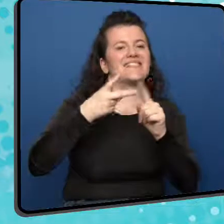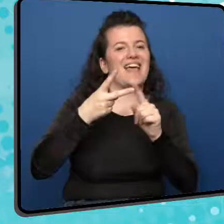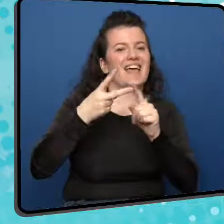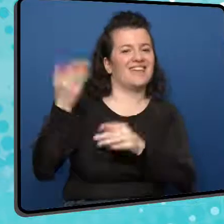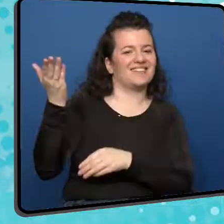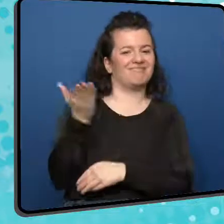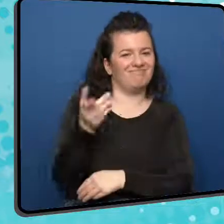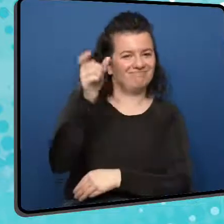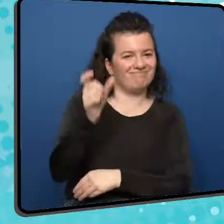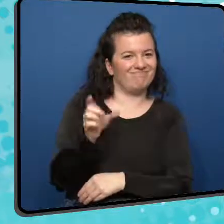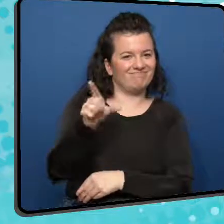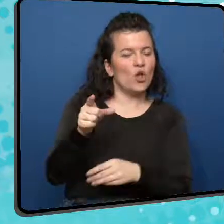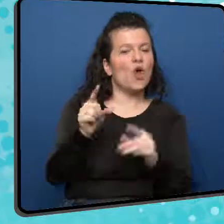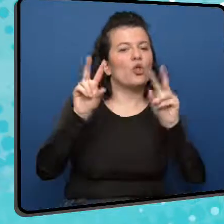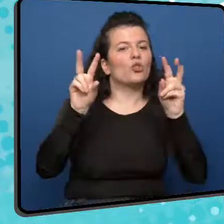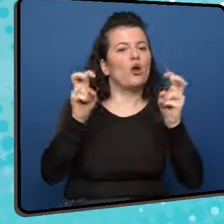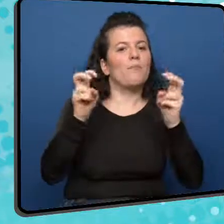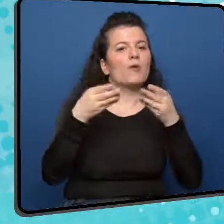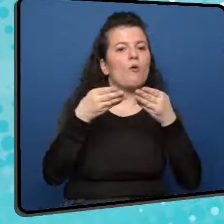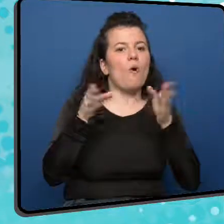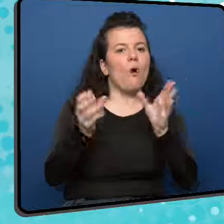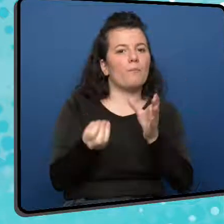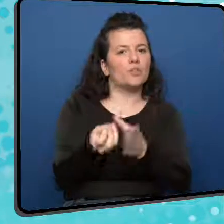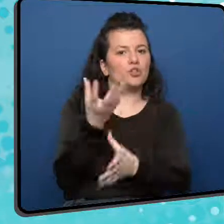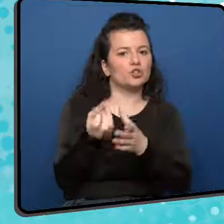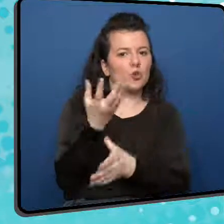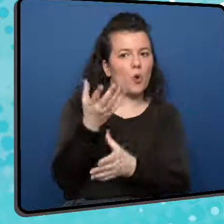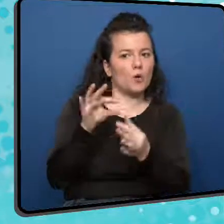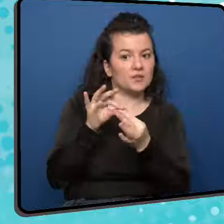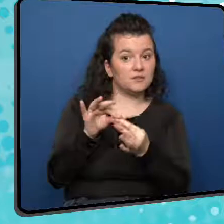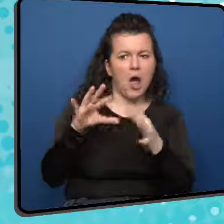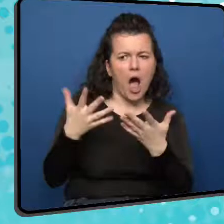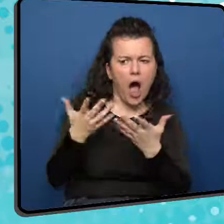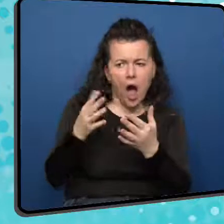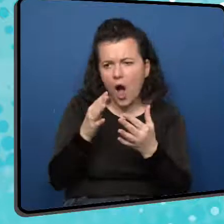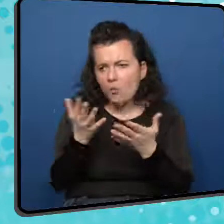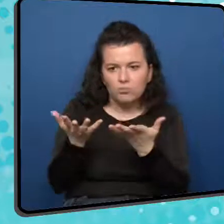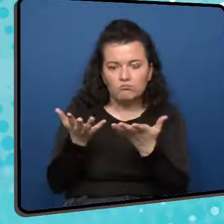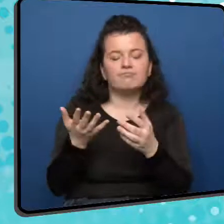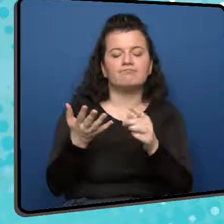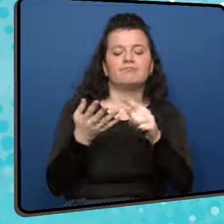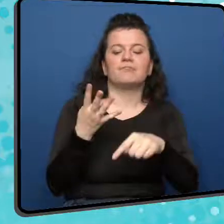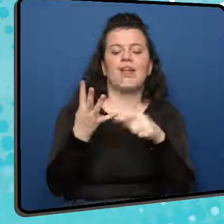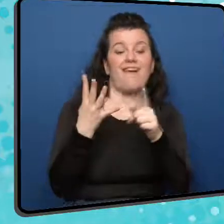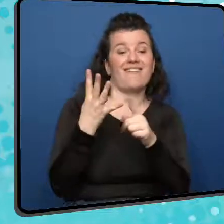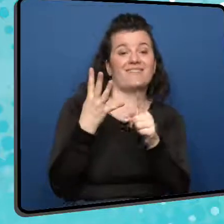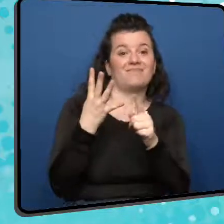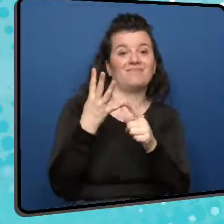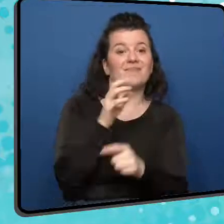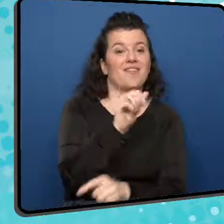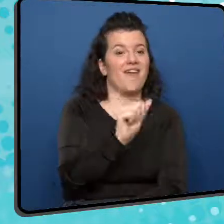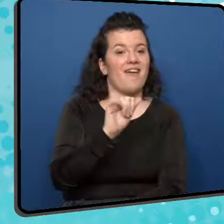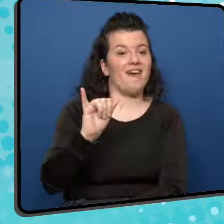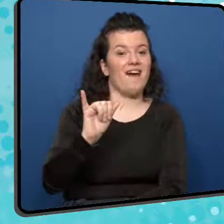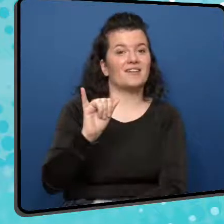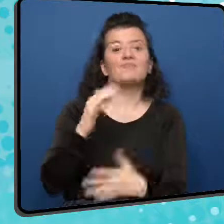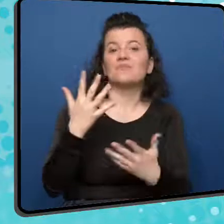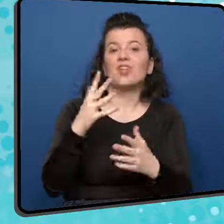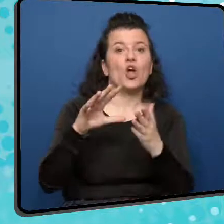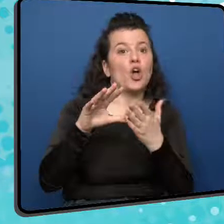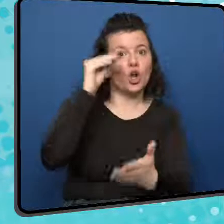can contribute to that. And finally, we dive into an AI learning challenge that we will do